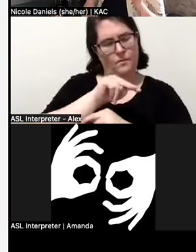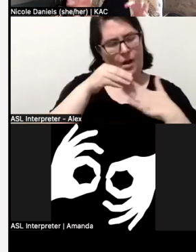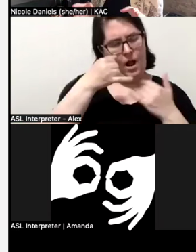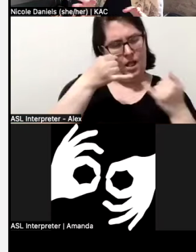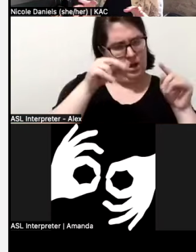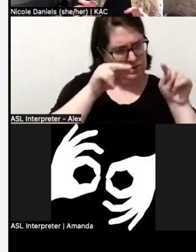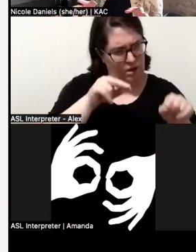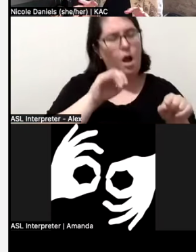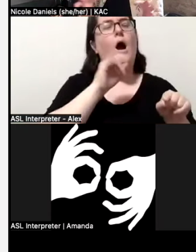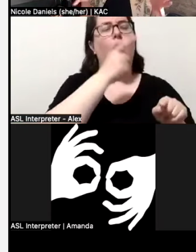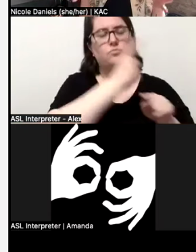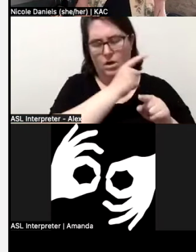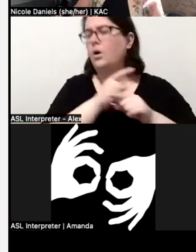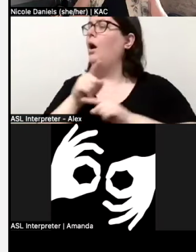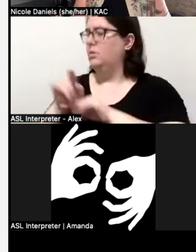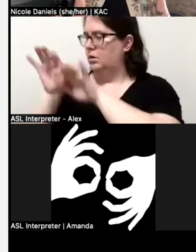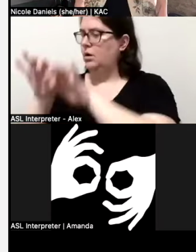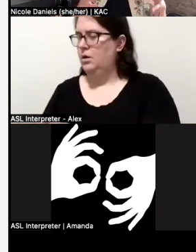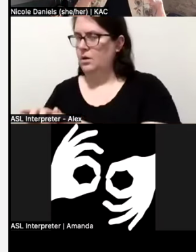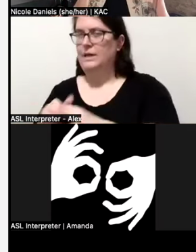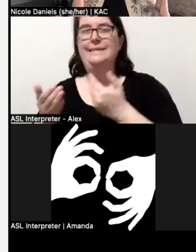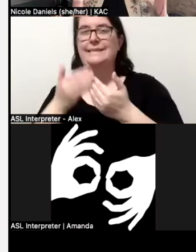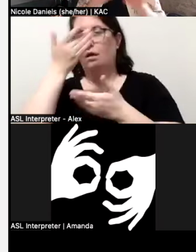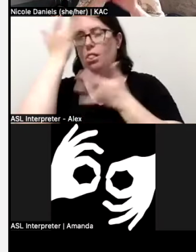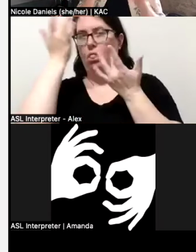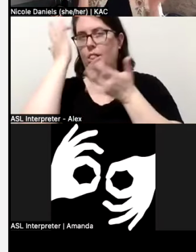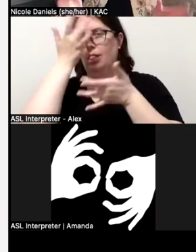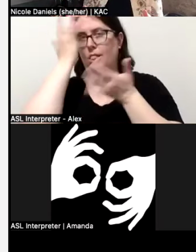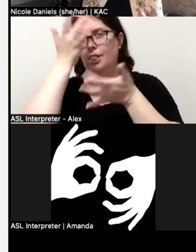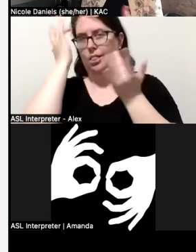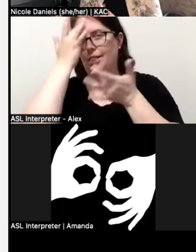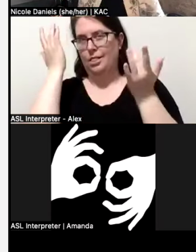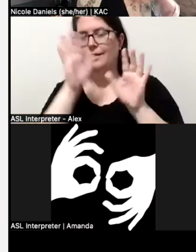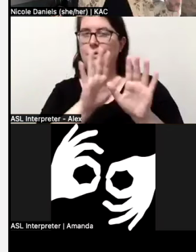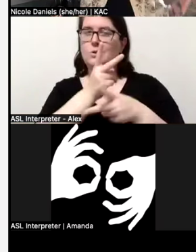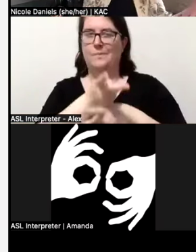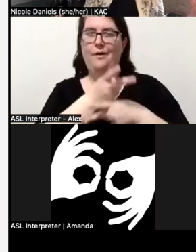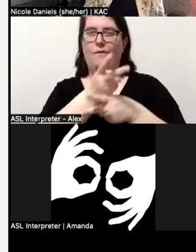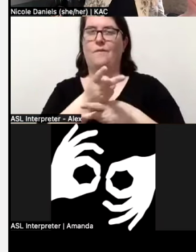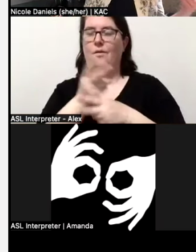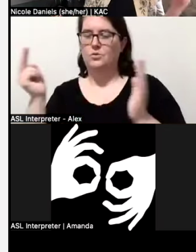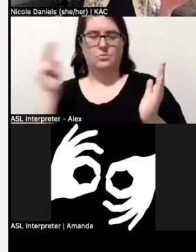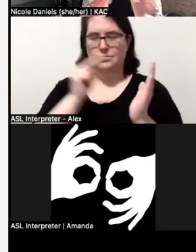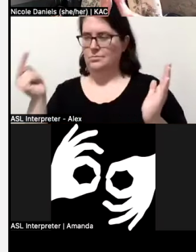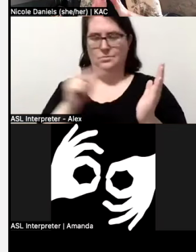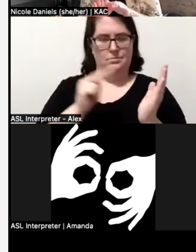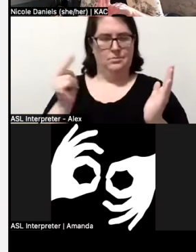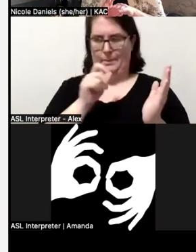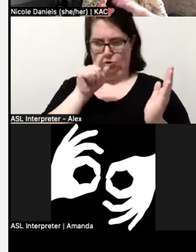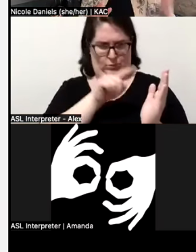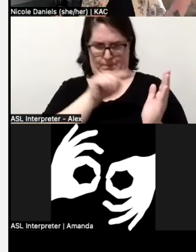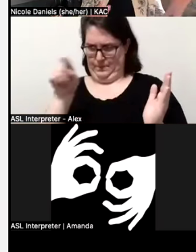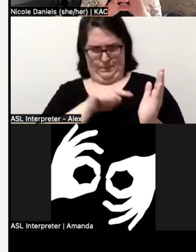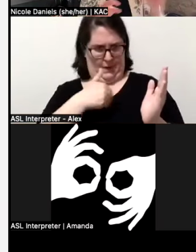you get into that mode of kind of writing and you're deep in your own world to kind of check back on those guidelines and make sure you